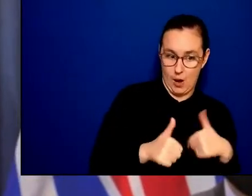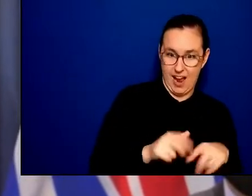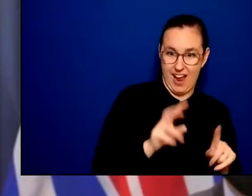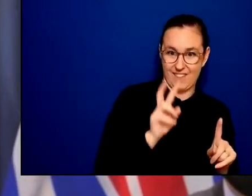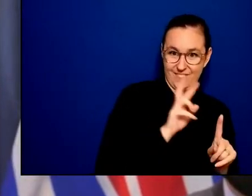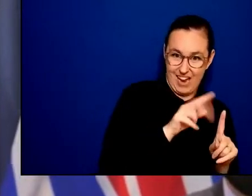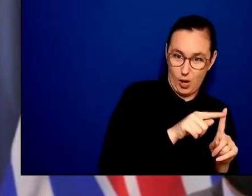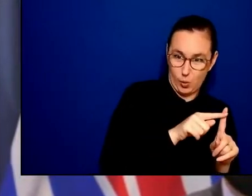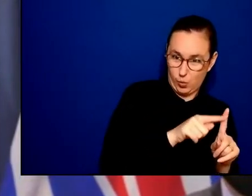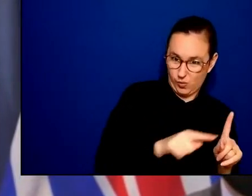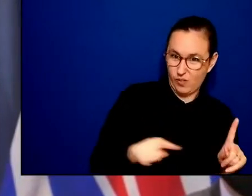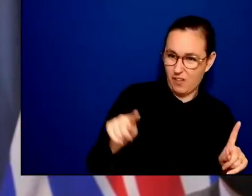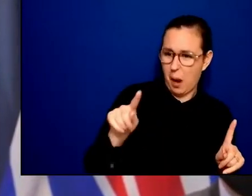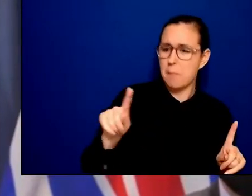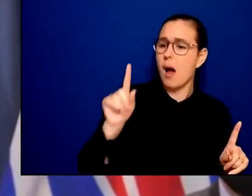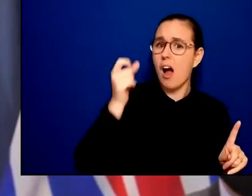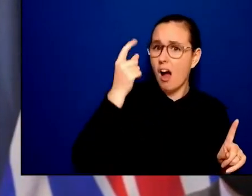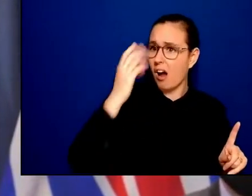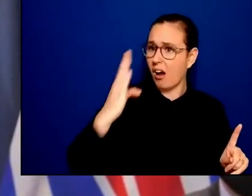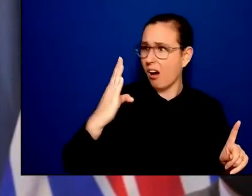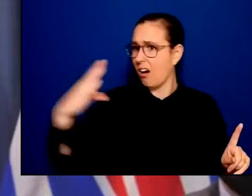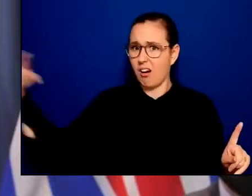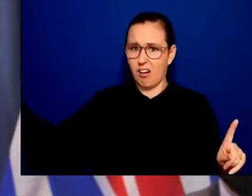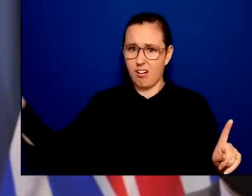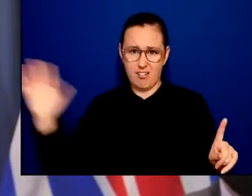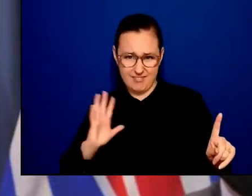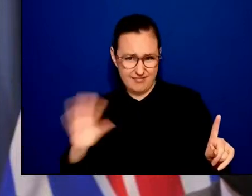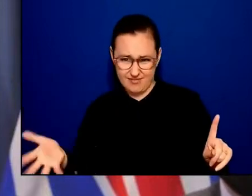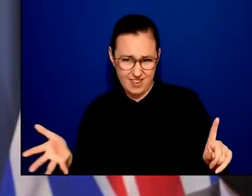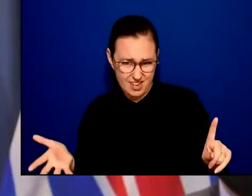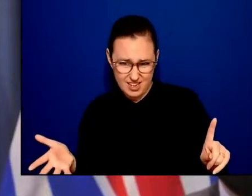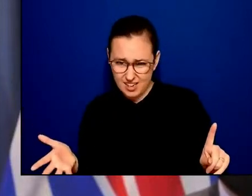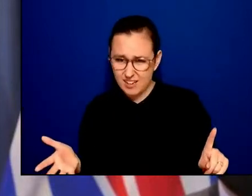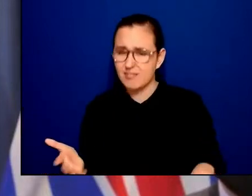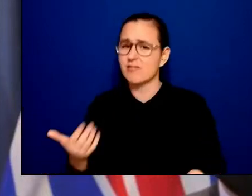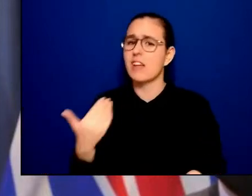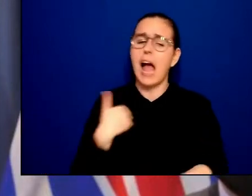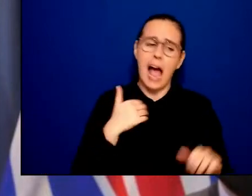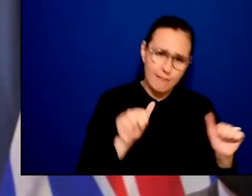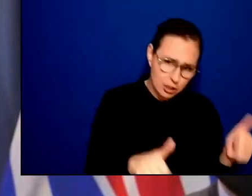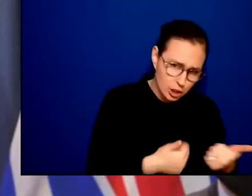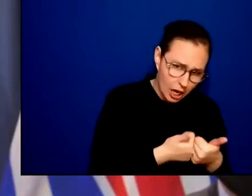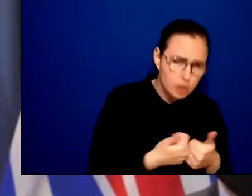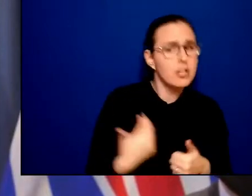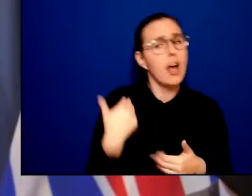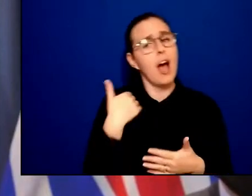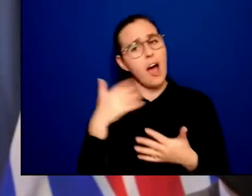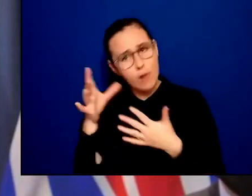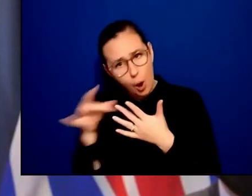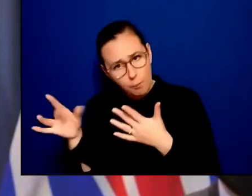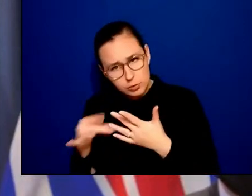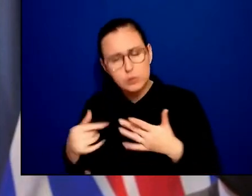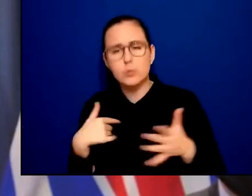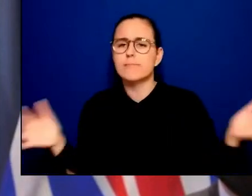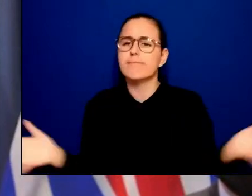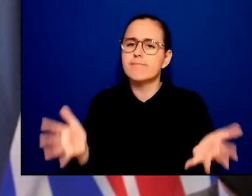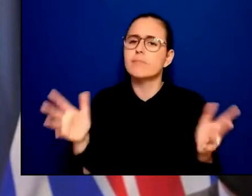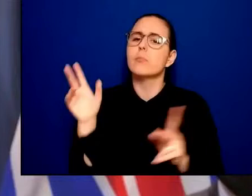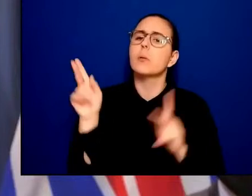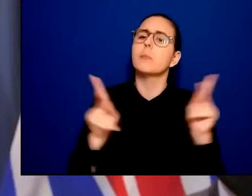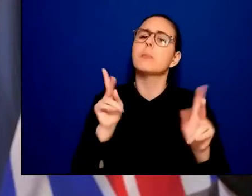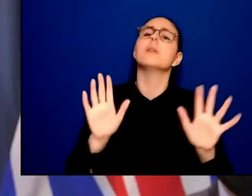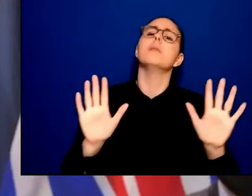So there are challenges, but there are also options, and so we would encourage people to recognize this